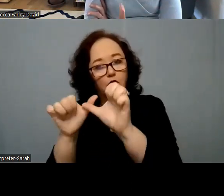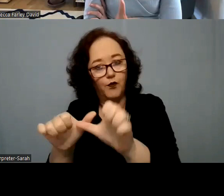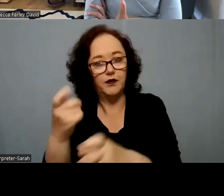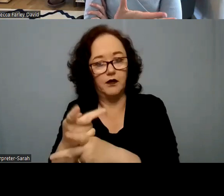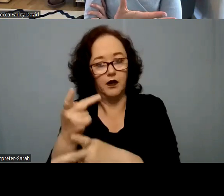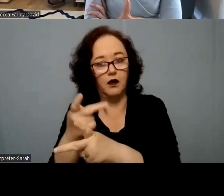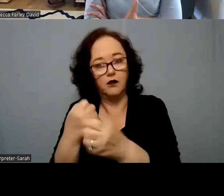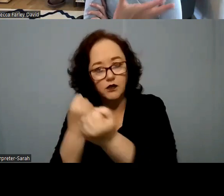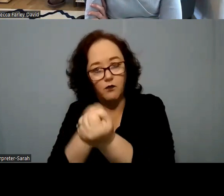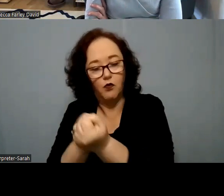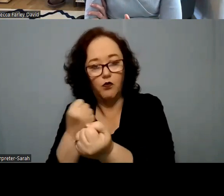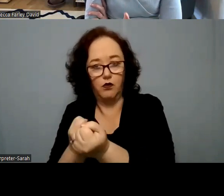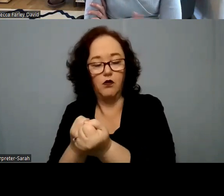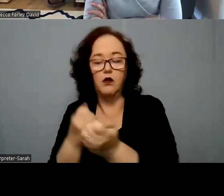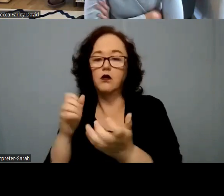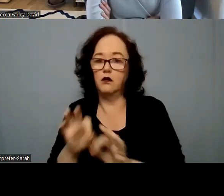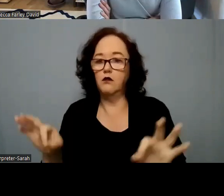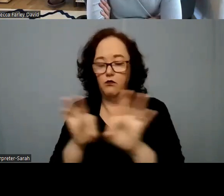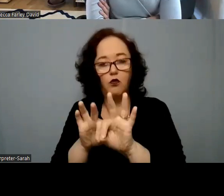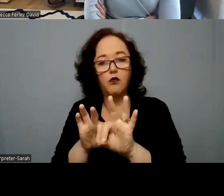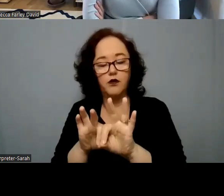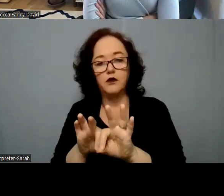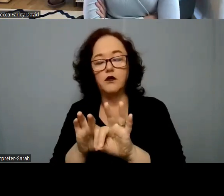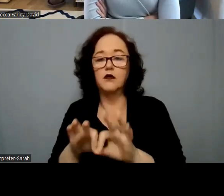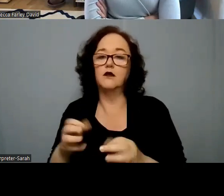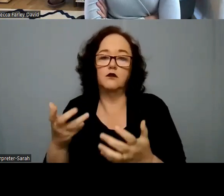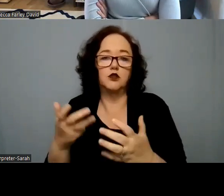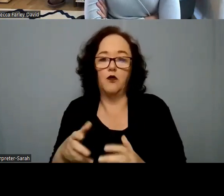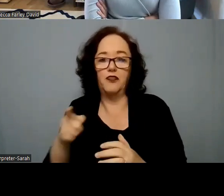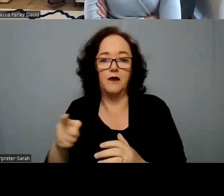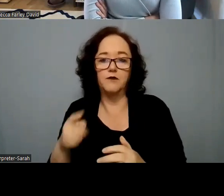support that is needed to help someone from experiencing another crisis.